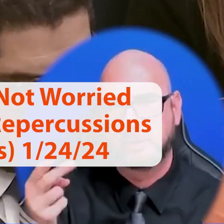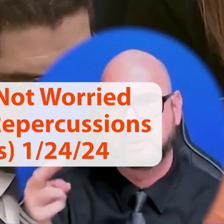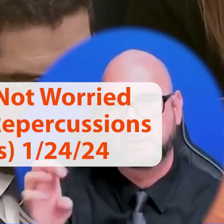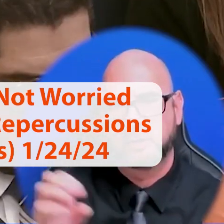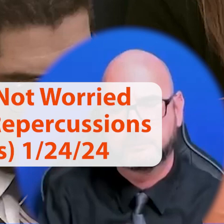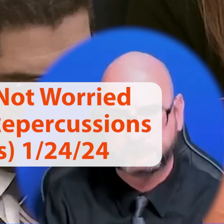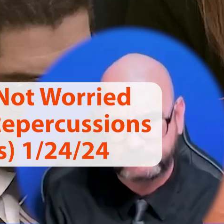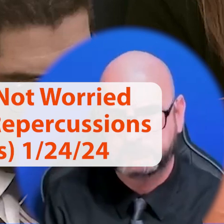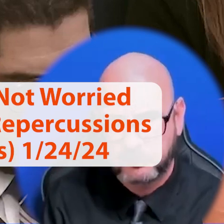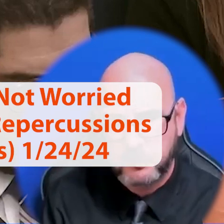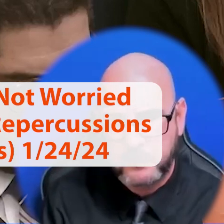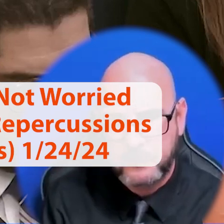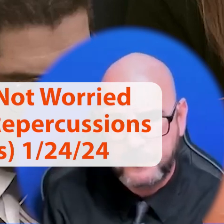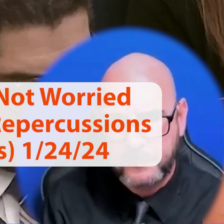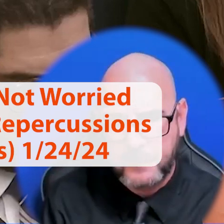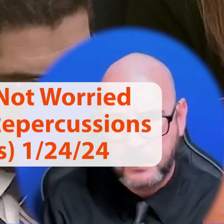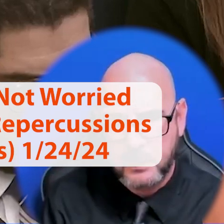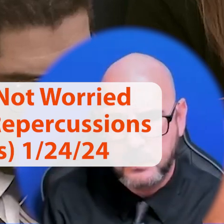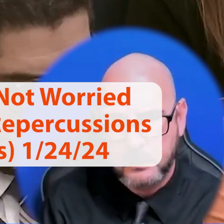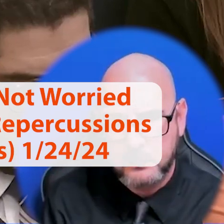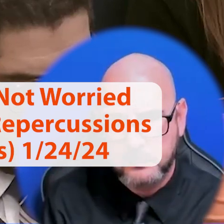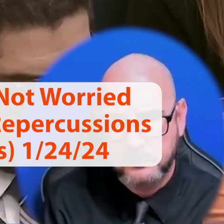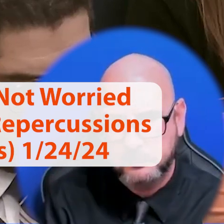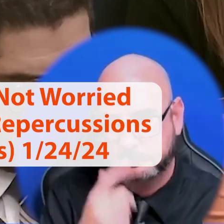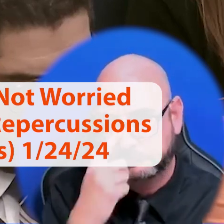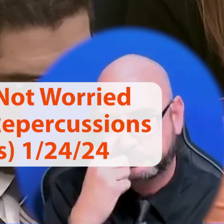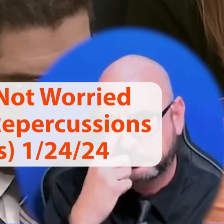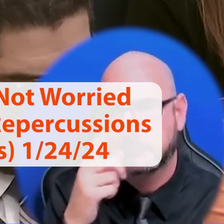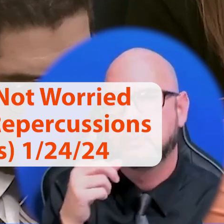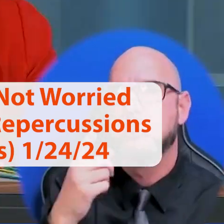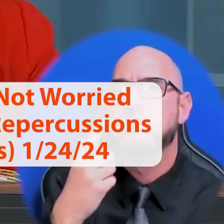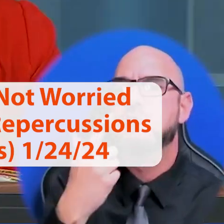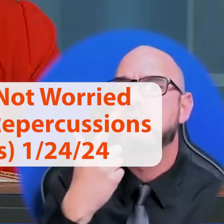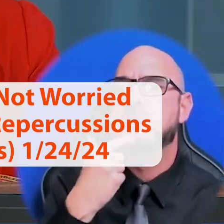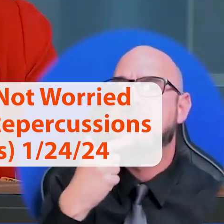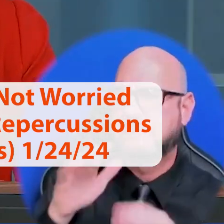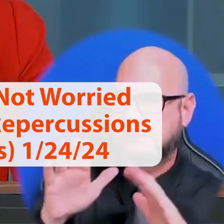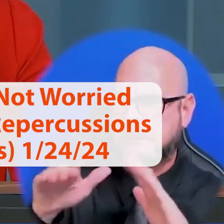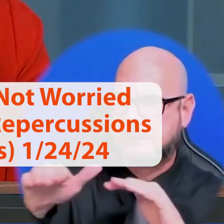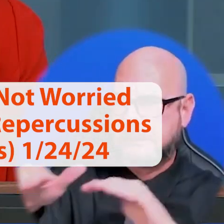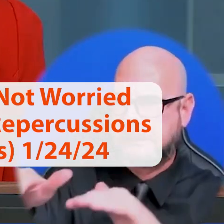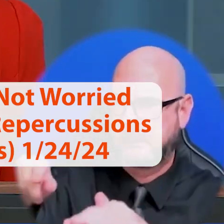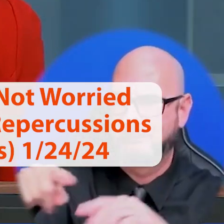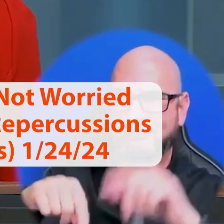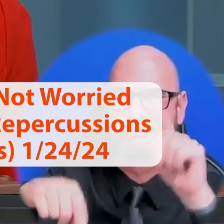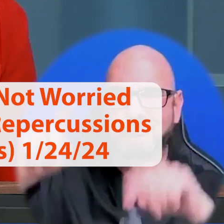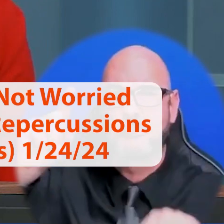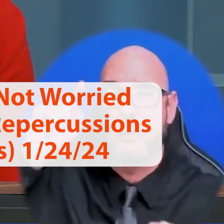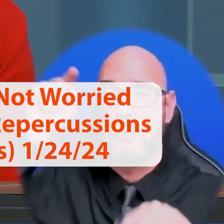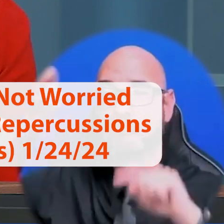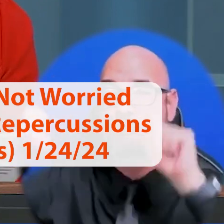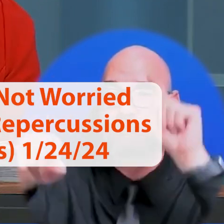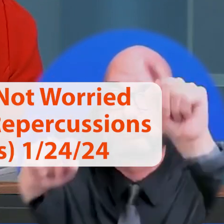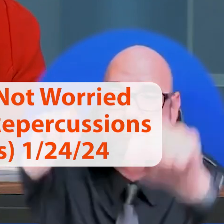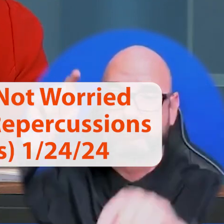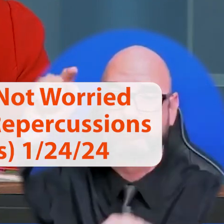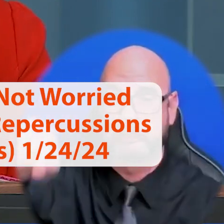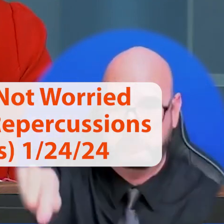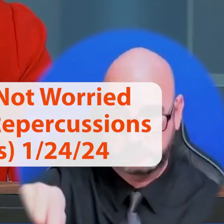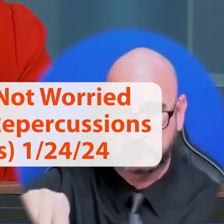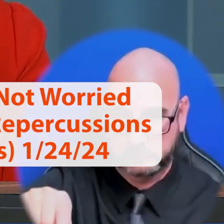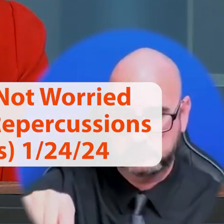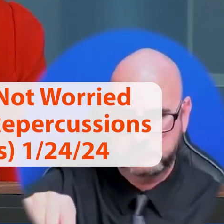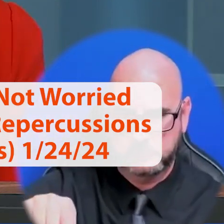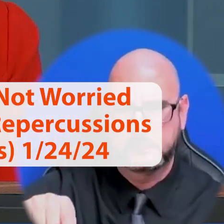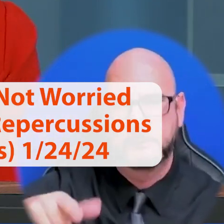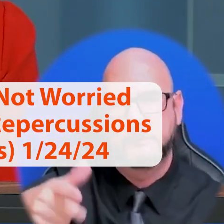if the White House is seeing anything in the data that you may concern. So you've been asked about this a couple of times. I think the Admiral may have been asked about this